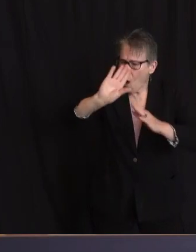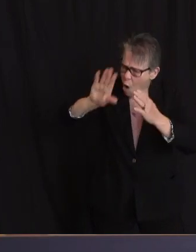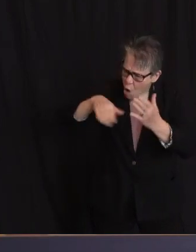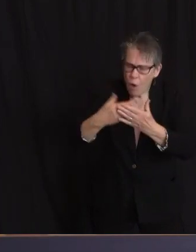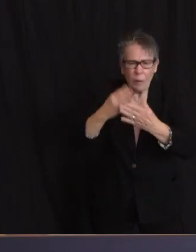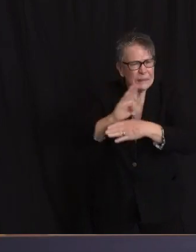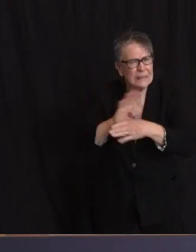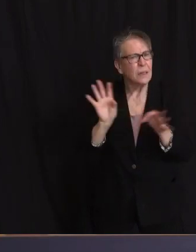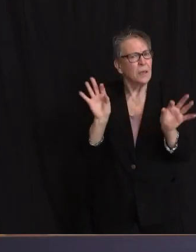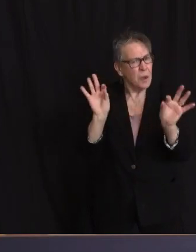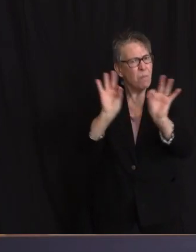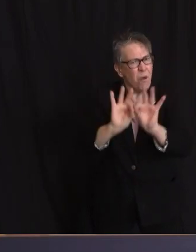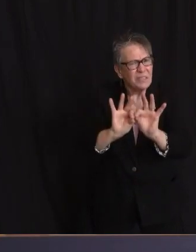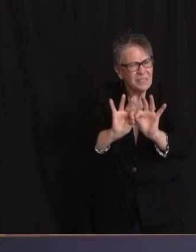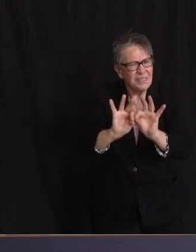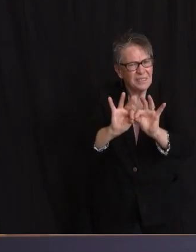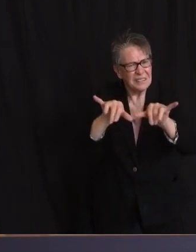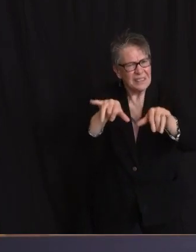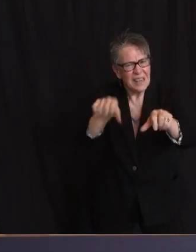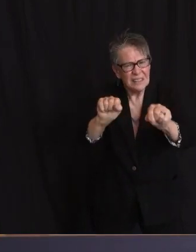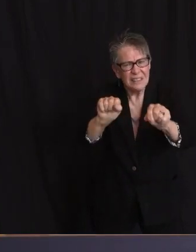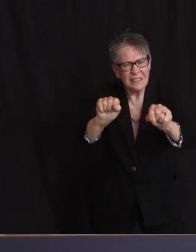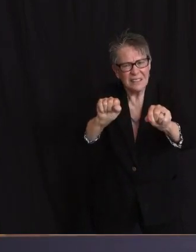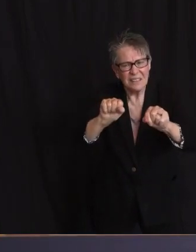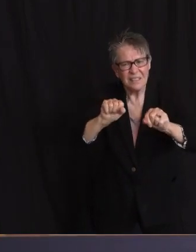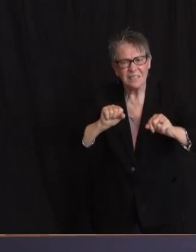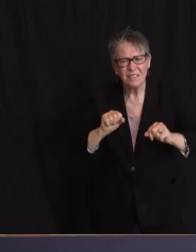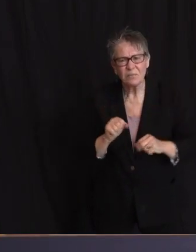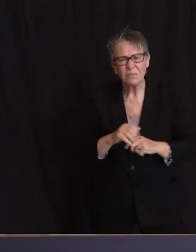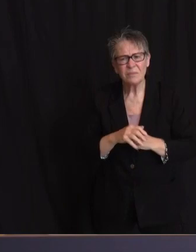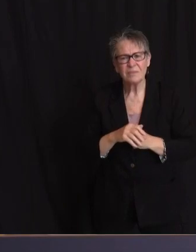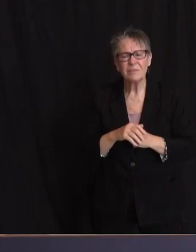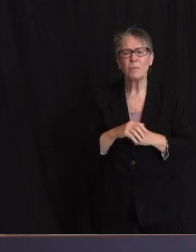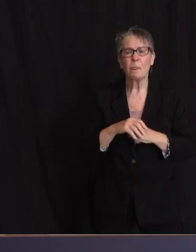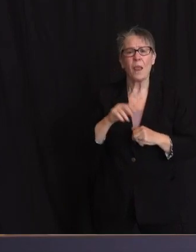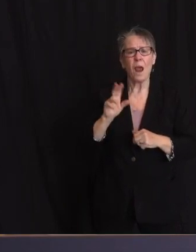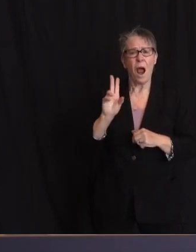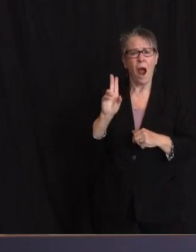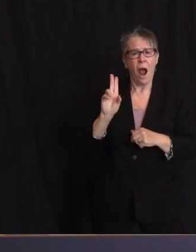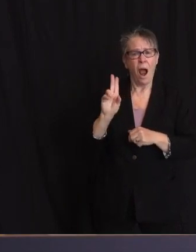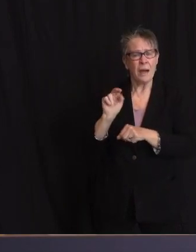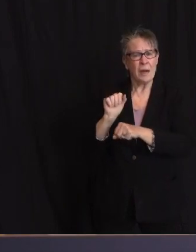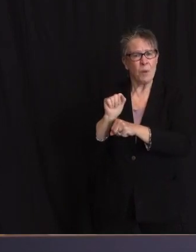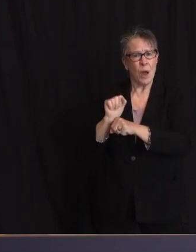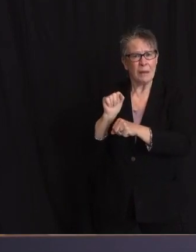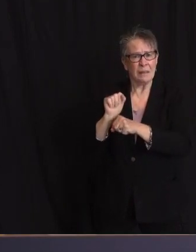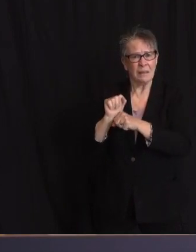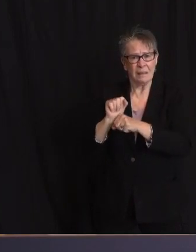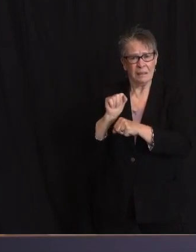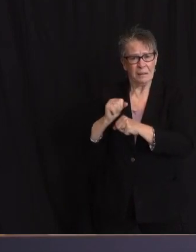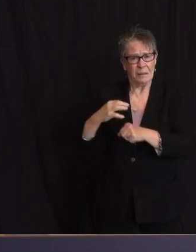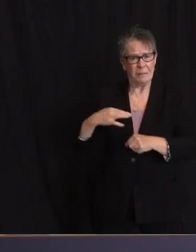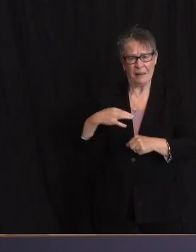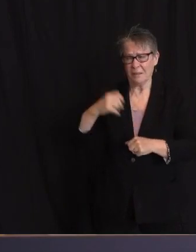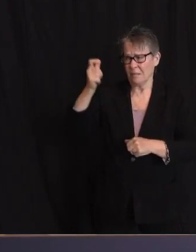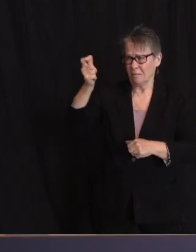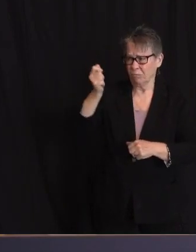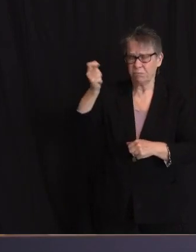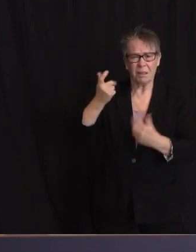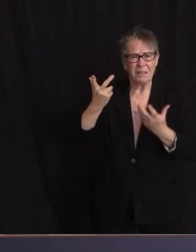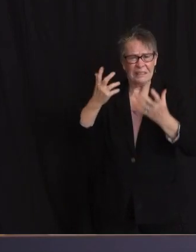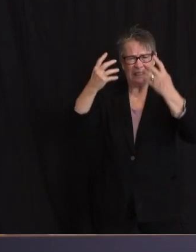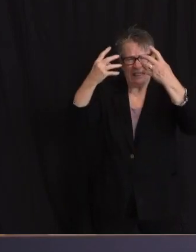high, previous high. The amount of small businesses that are either gone bust or may go bust. I'm encouraged,